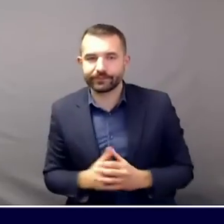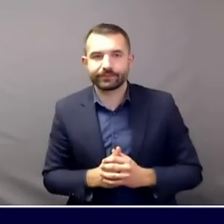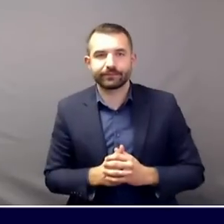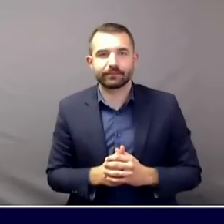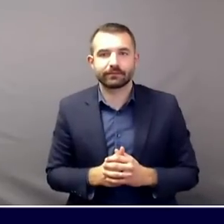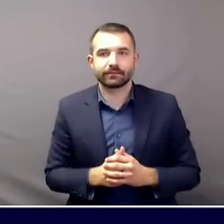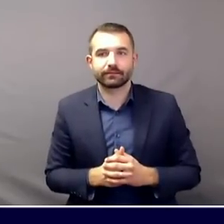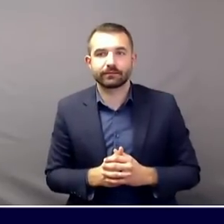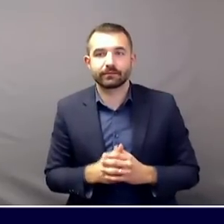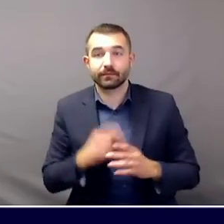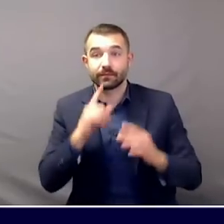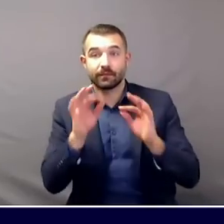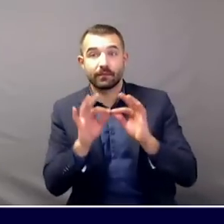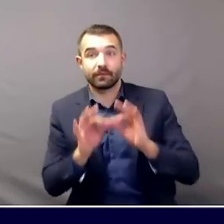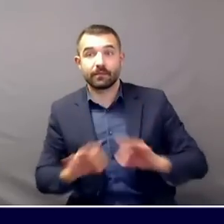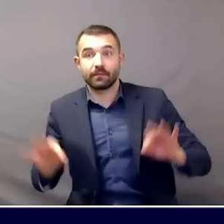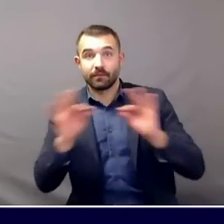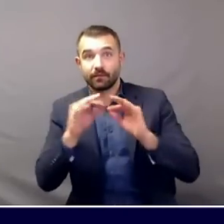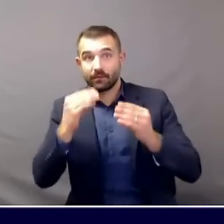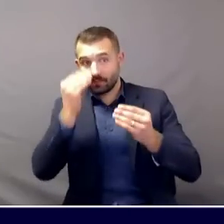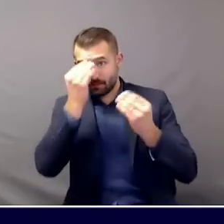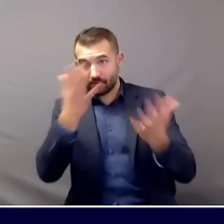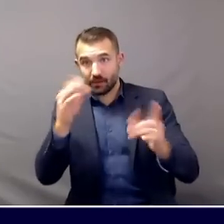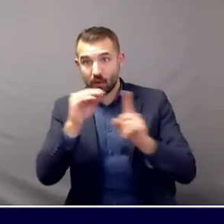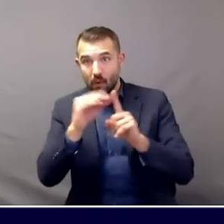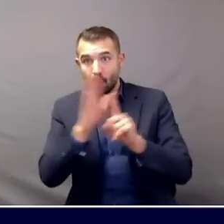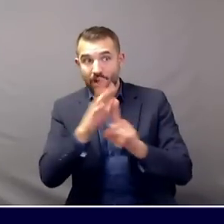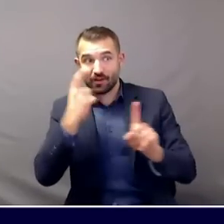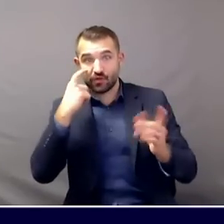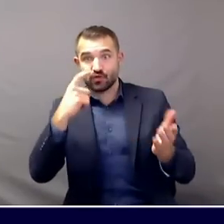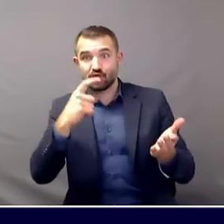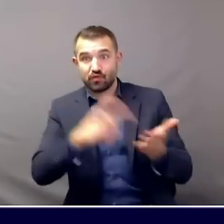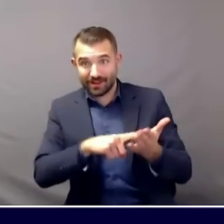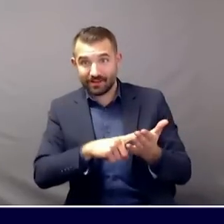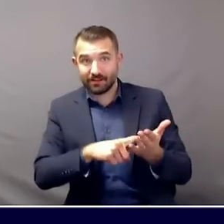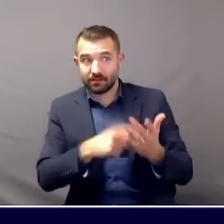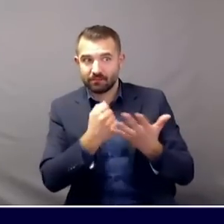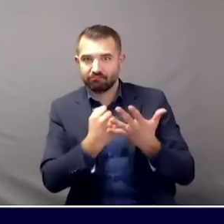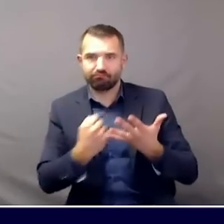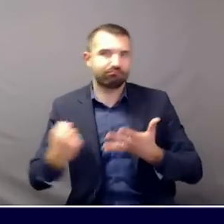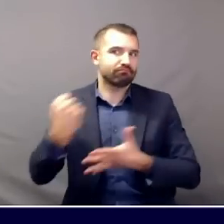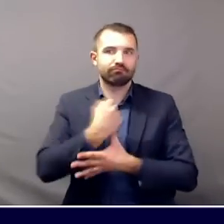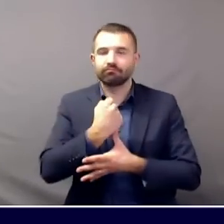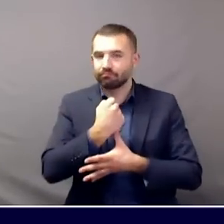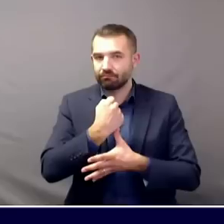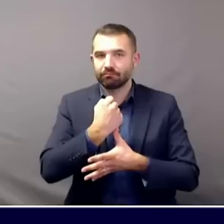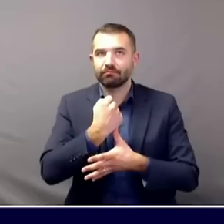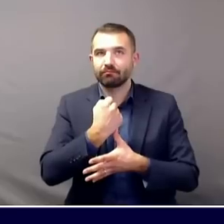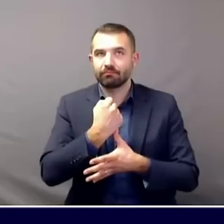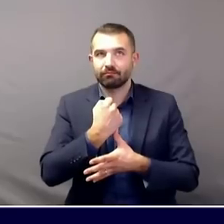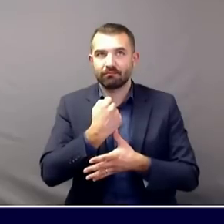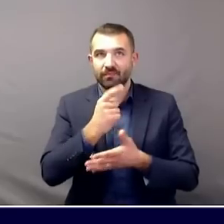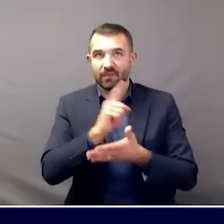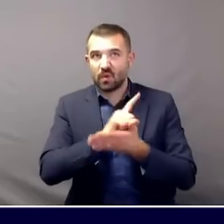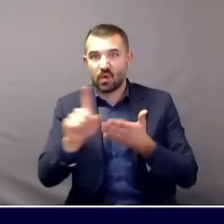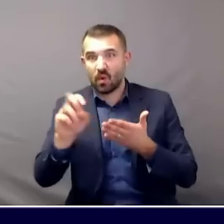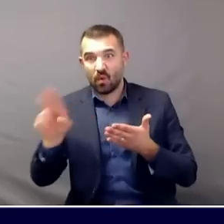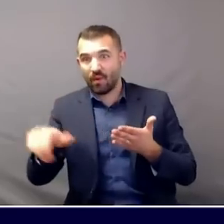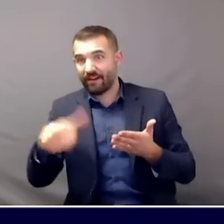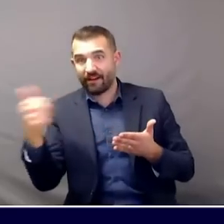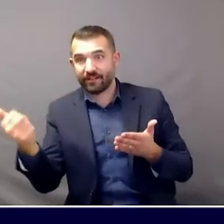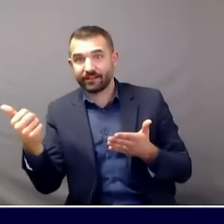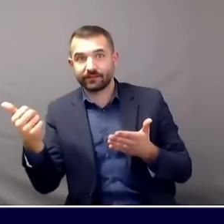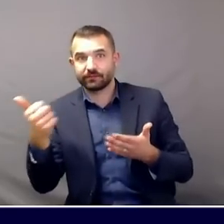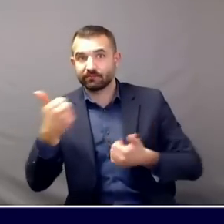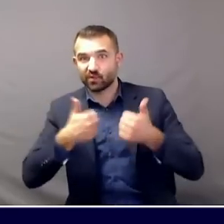notification is the first thing we should tackle this week, or whether it's something that may not have the same utility as some of the other things we've been talking about.